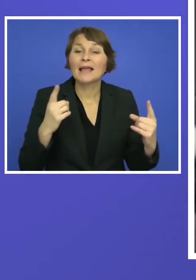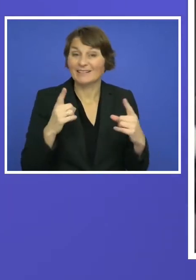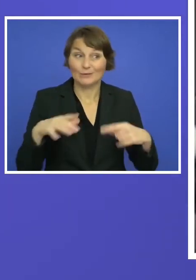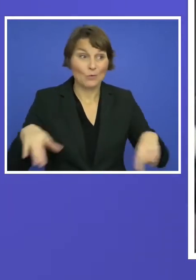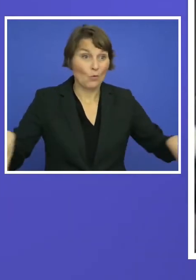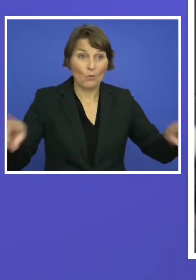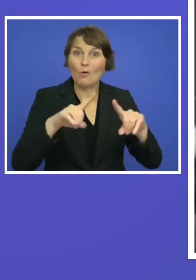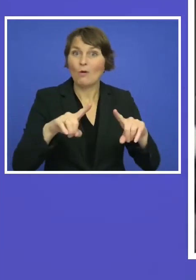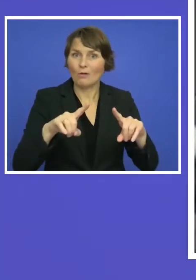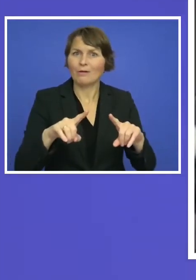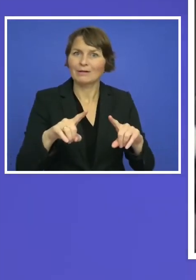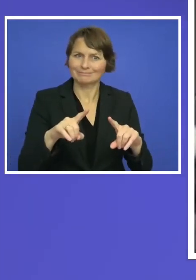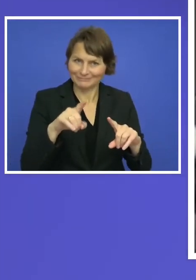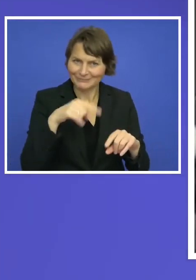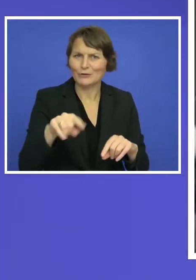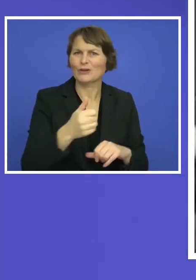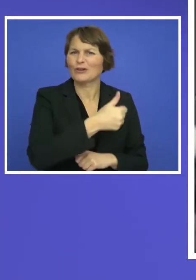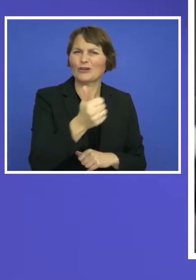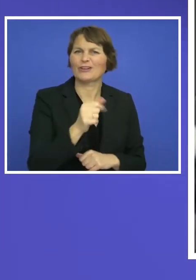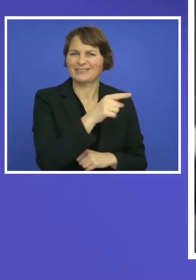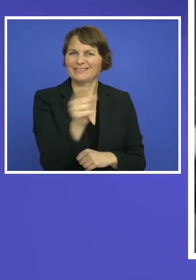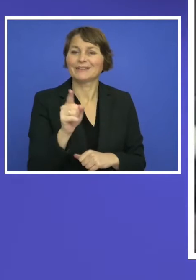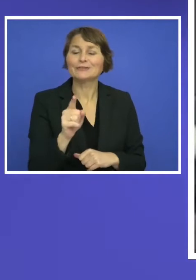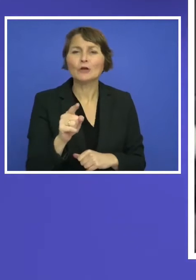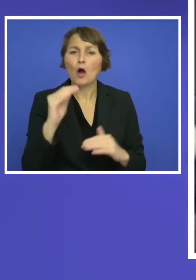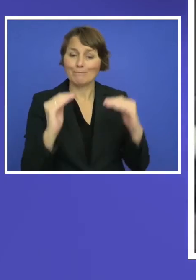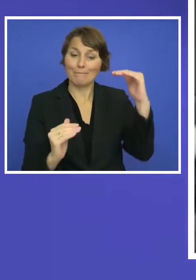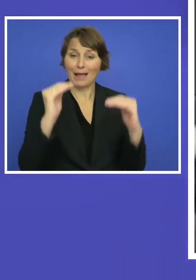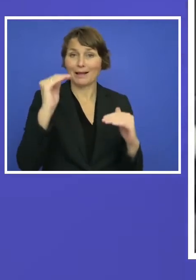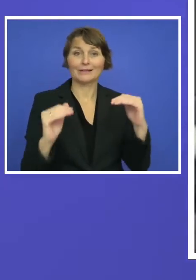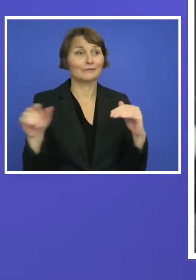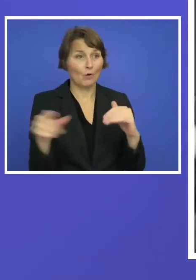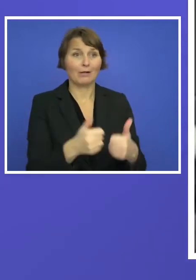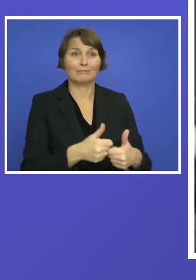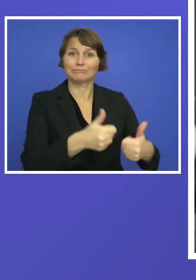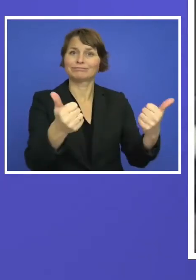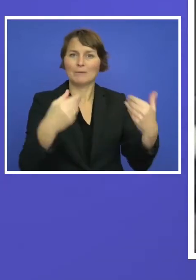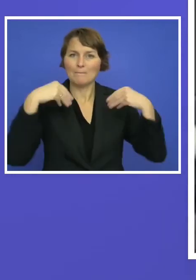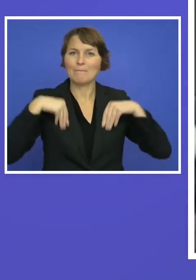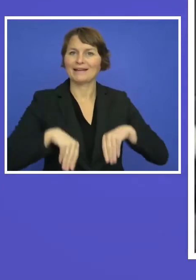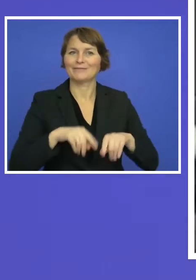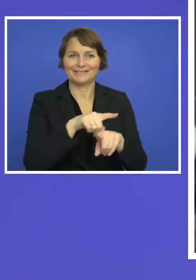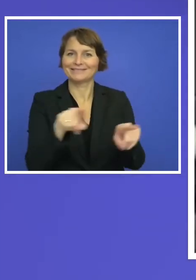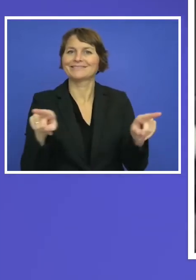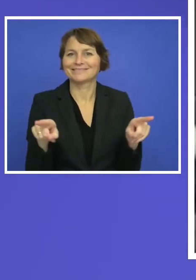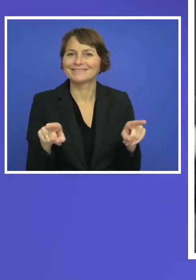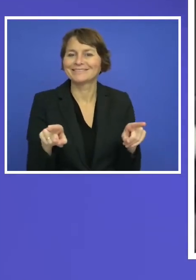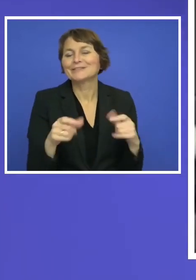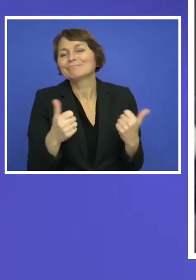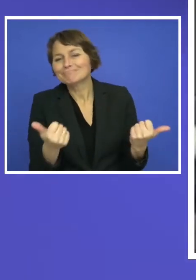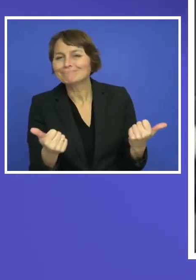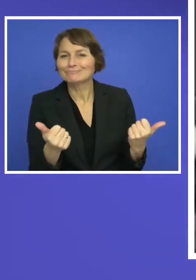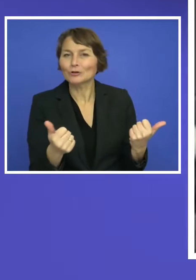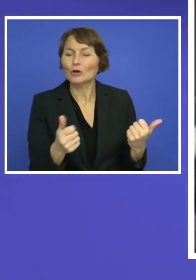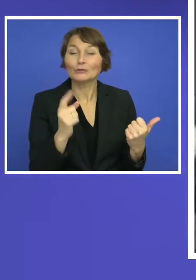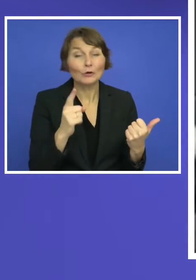gender equality is truly seen as a benefit for men and women and all genders. And I think that is a really critical point to emphasize,